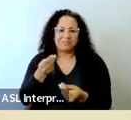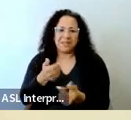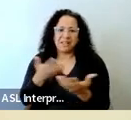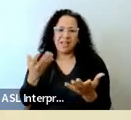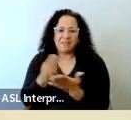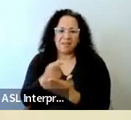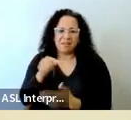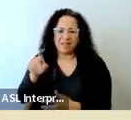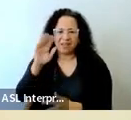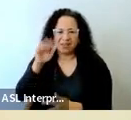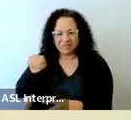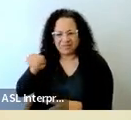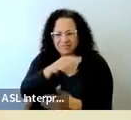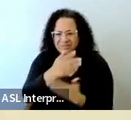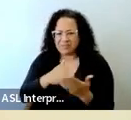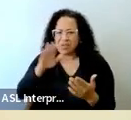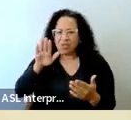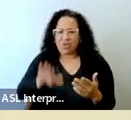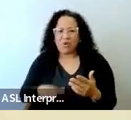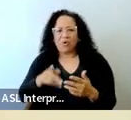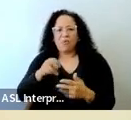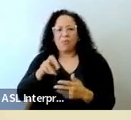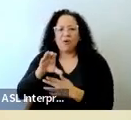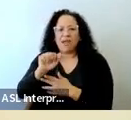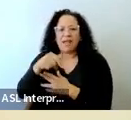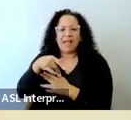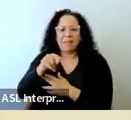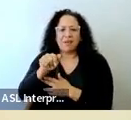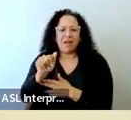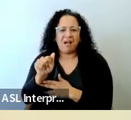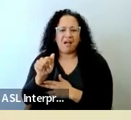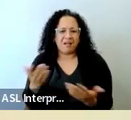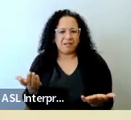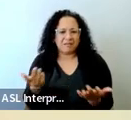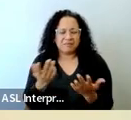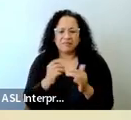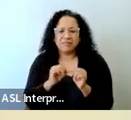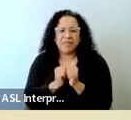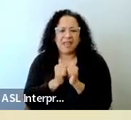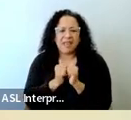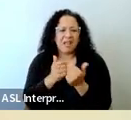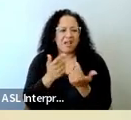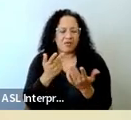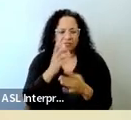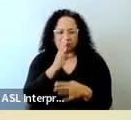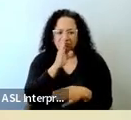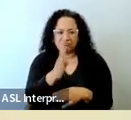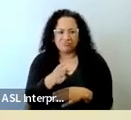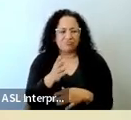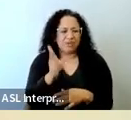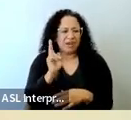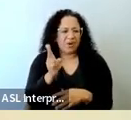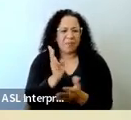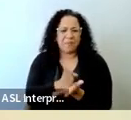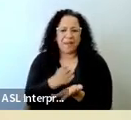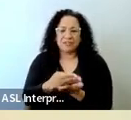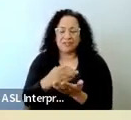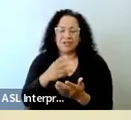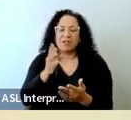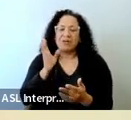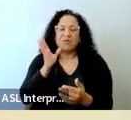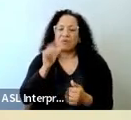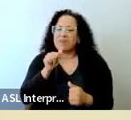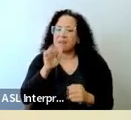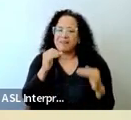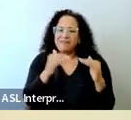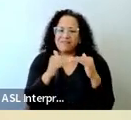we knew were low per capita. So if you just make it a straight historical budget, that wasn't going to be fair in our view at that